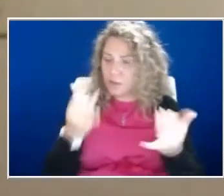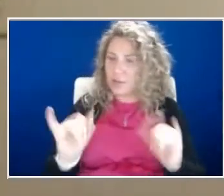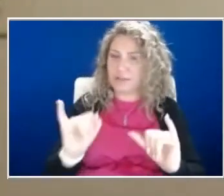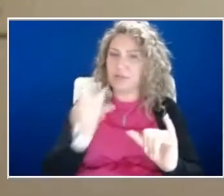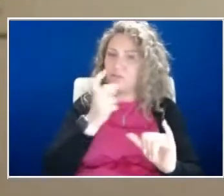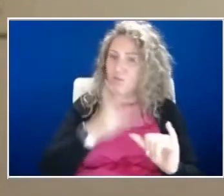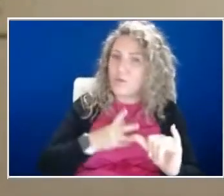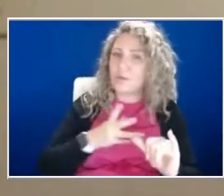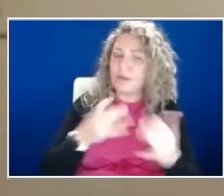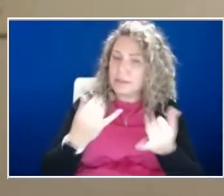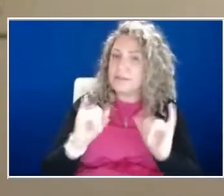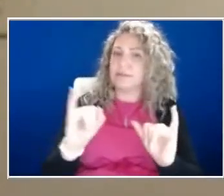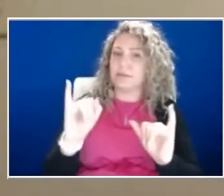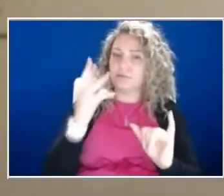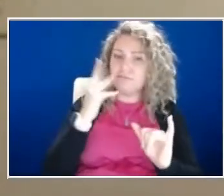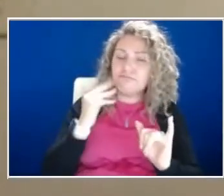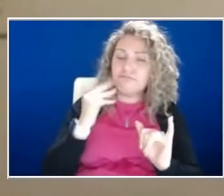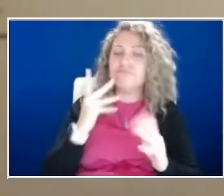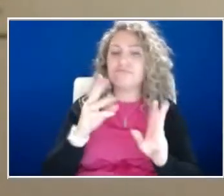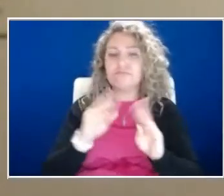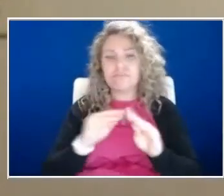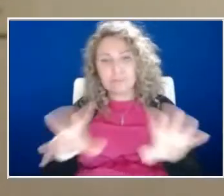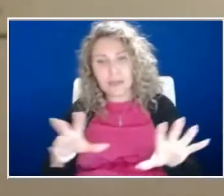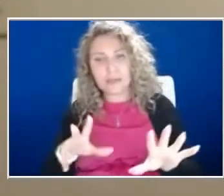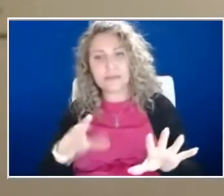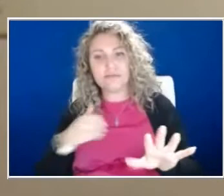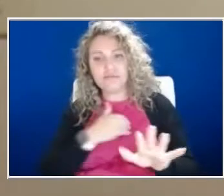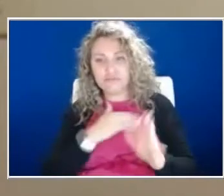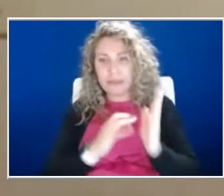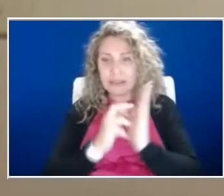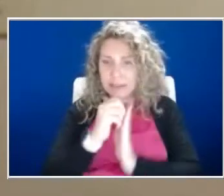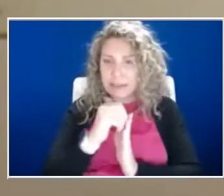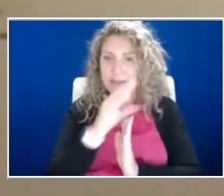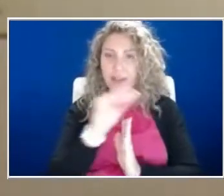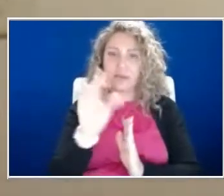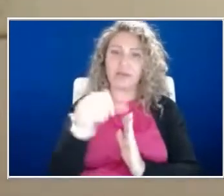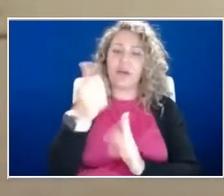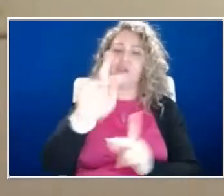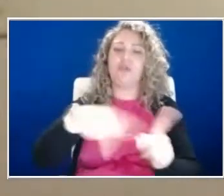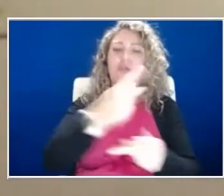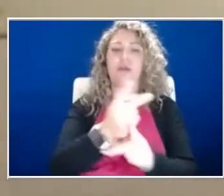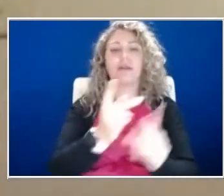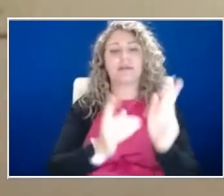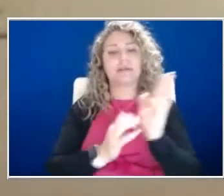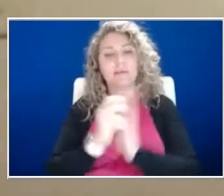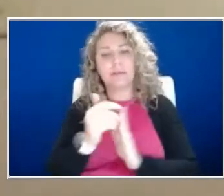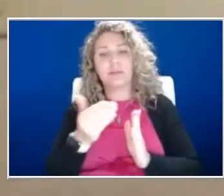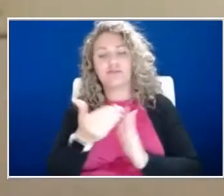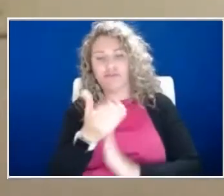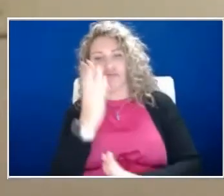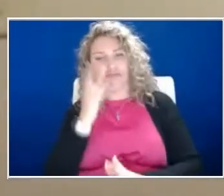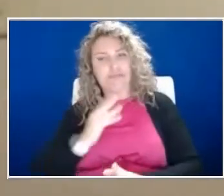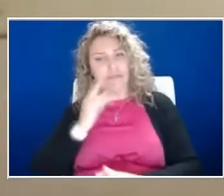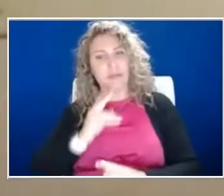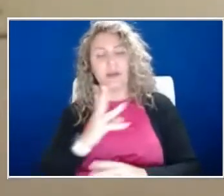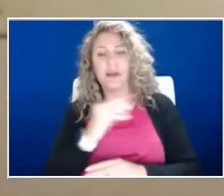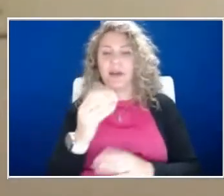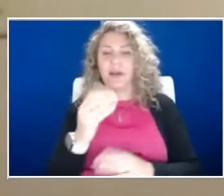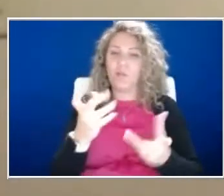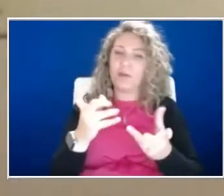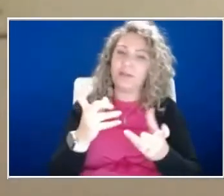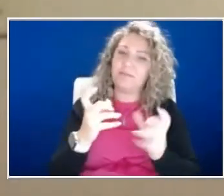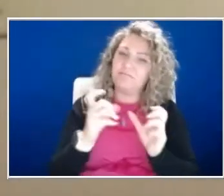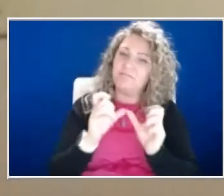going through metastatic breast cancer and other types of cancer through the journey. And so we want to continue to be